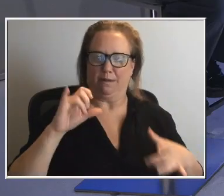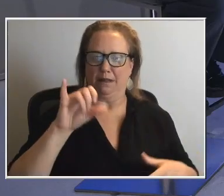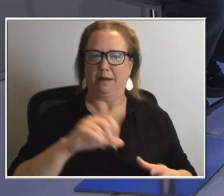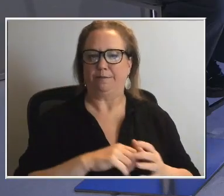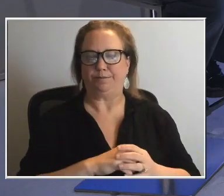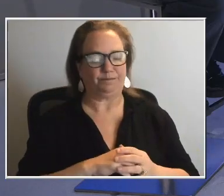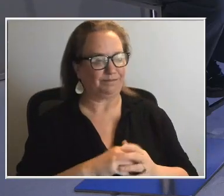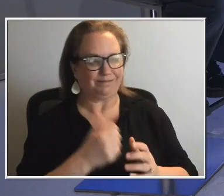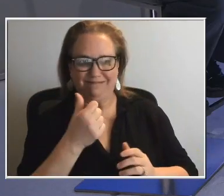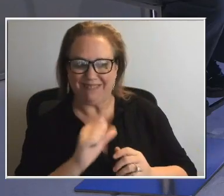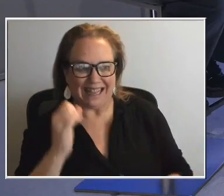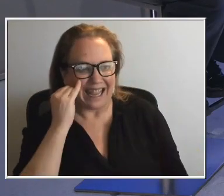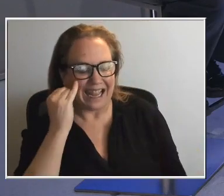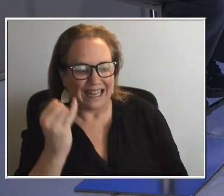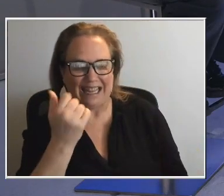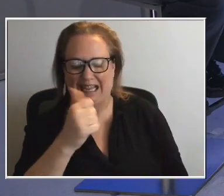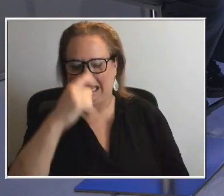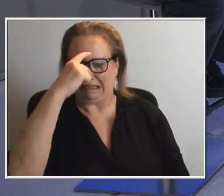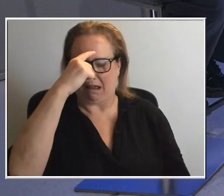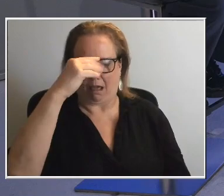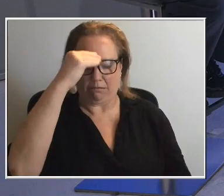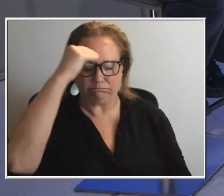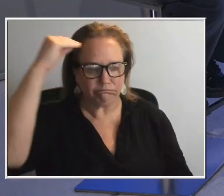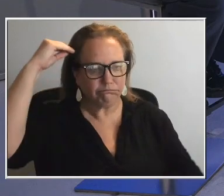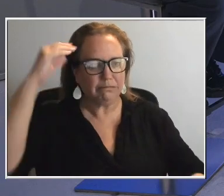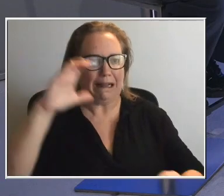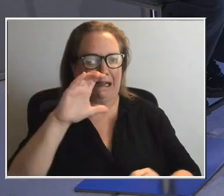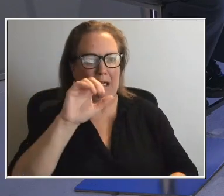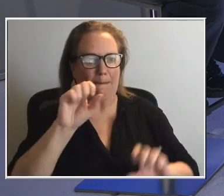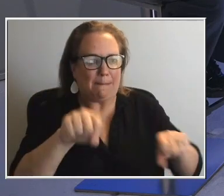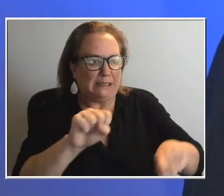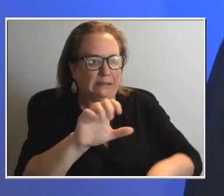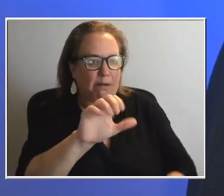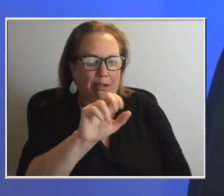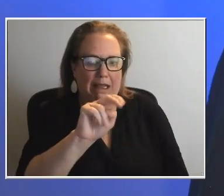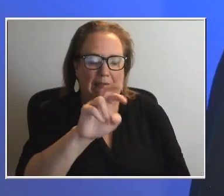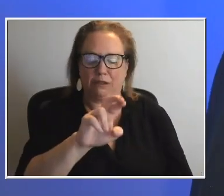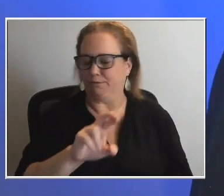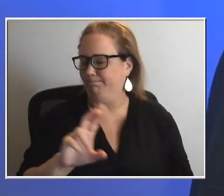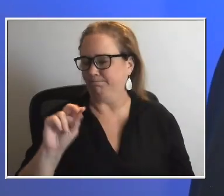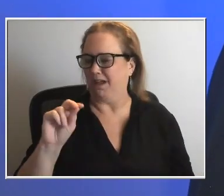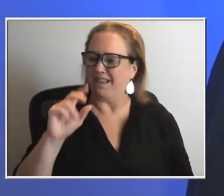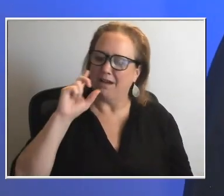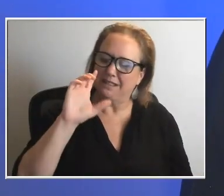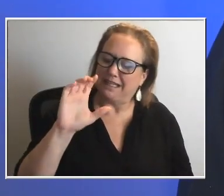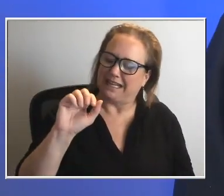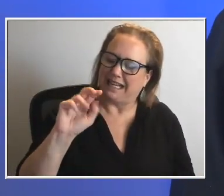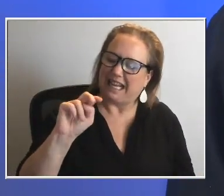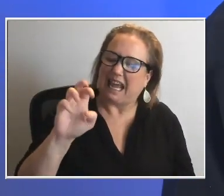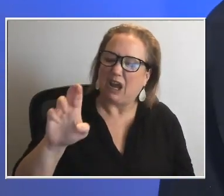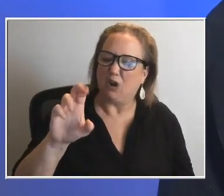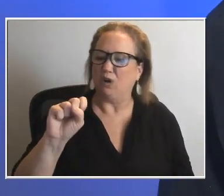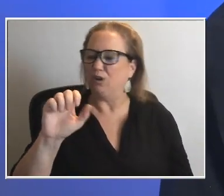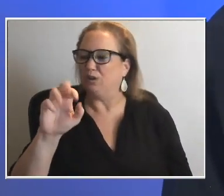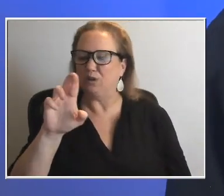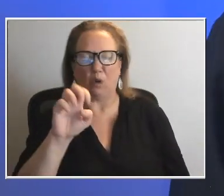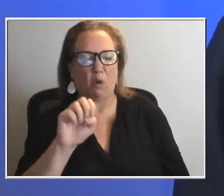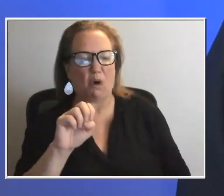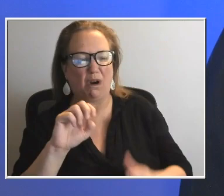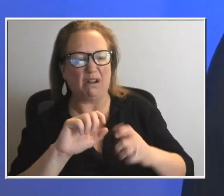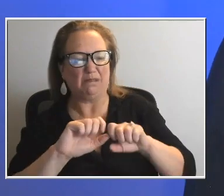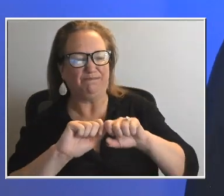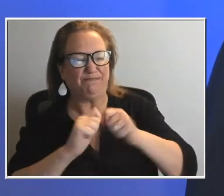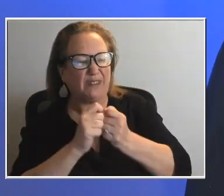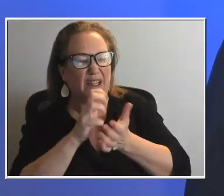clue, any thought that this may have been cancer? None. Thought maybe it was a canker sore or something in that, like a lesion that you would get if